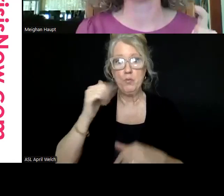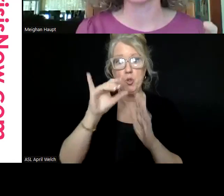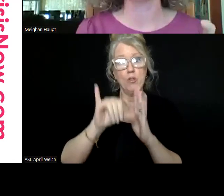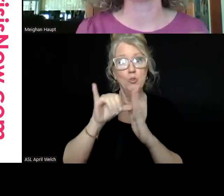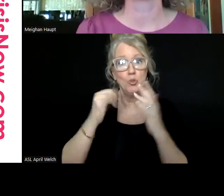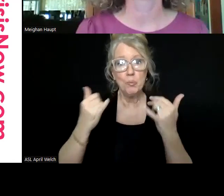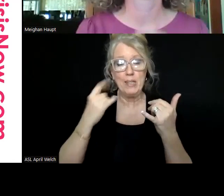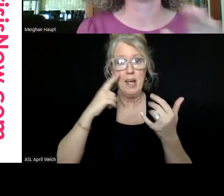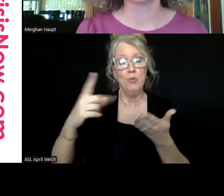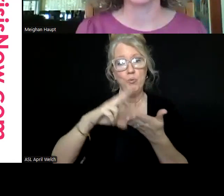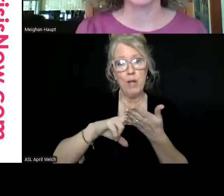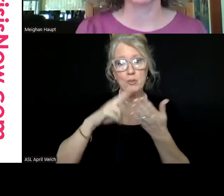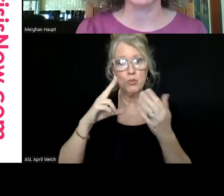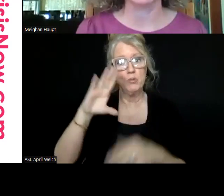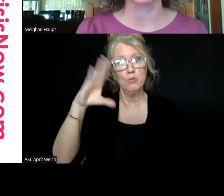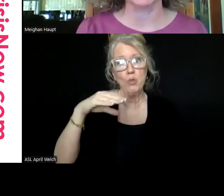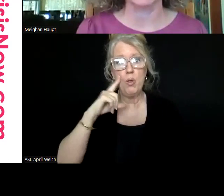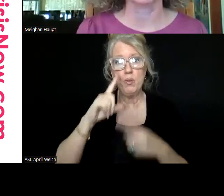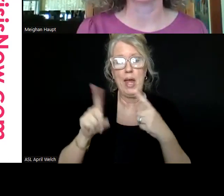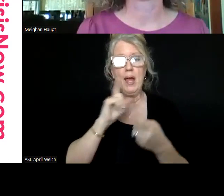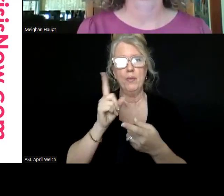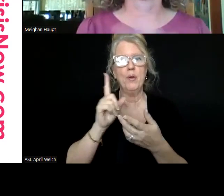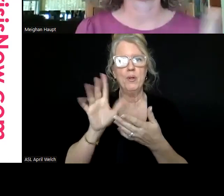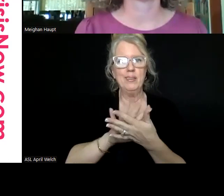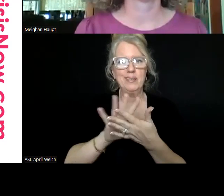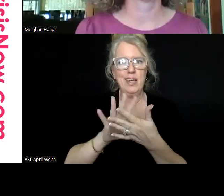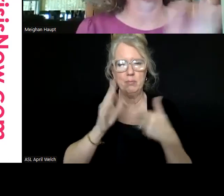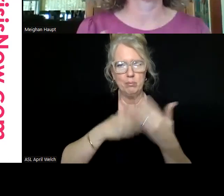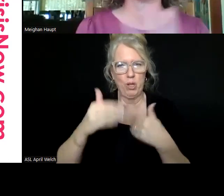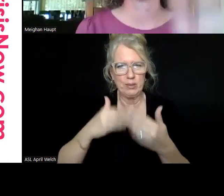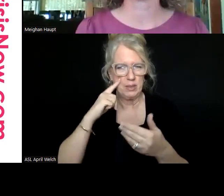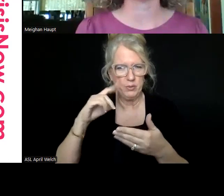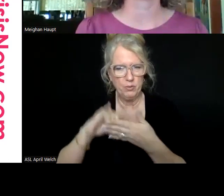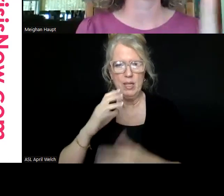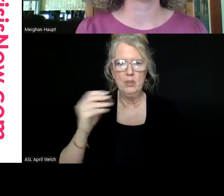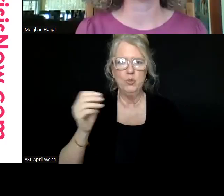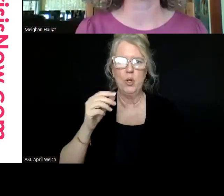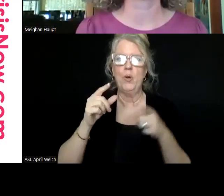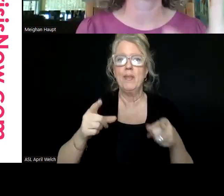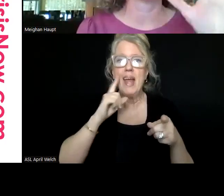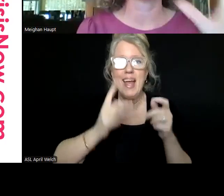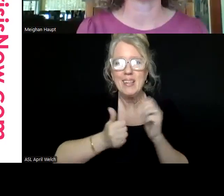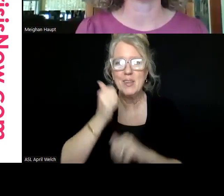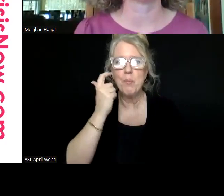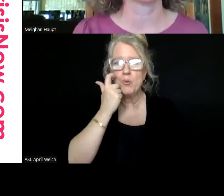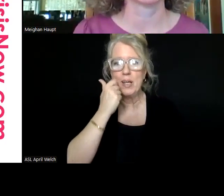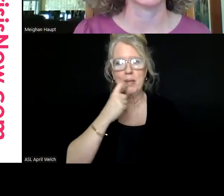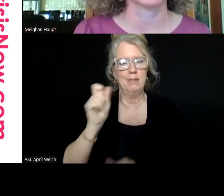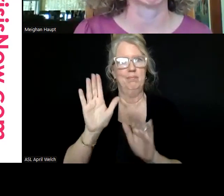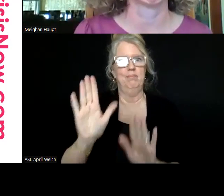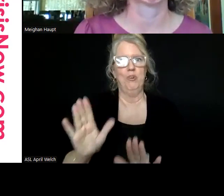now and need to register, know there's a vetting process for that. So this has the latest and